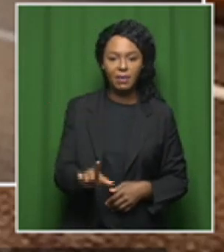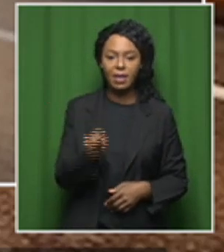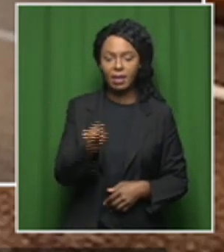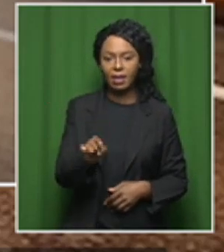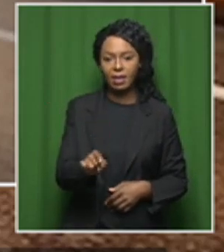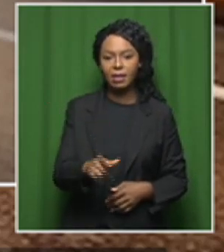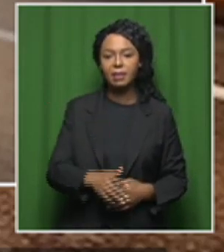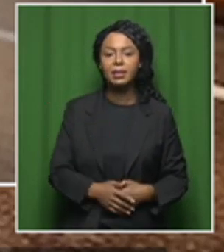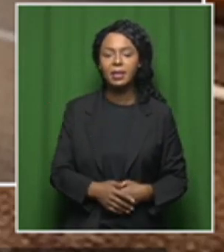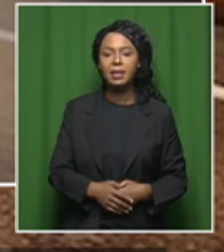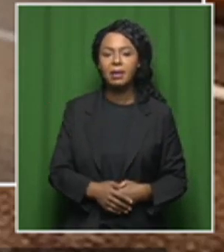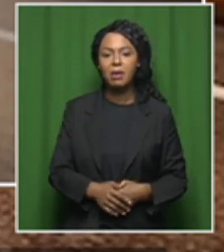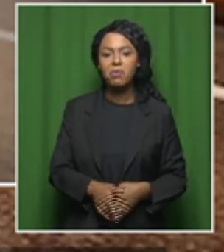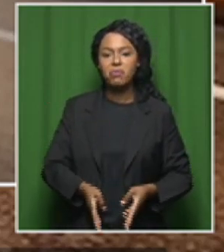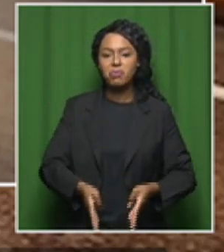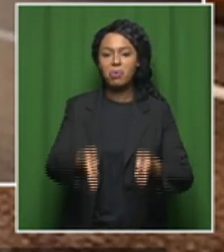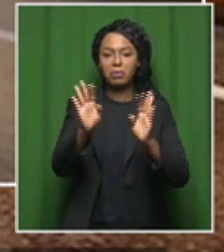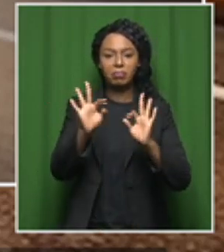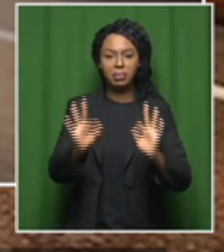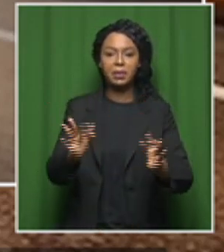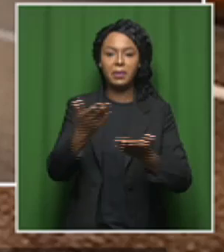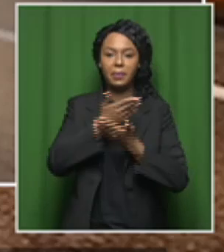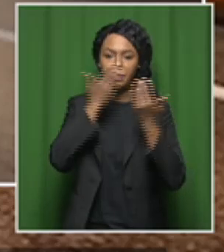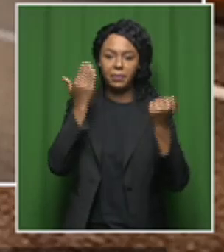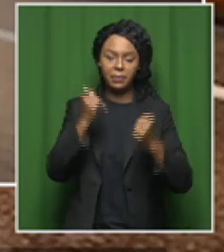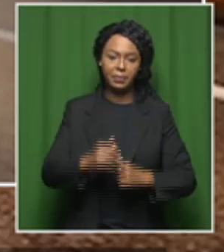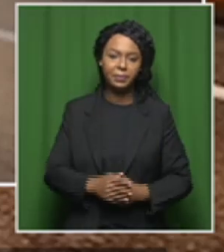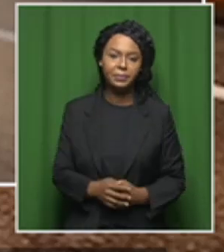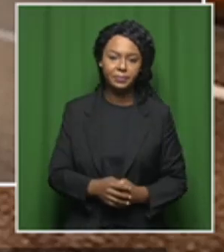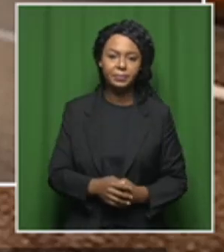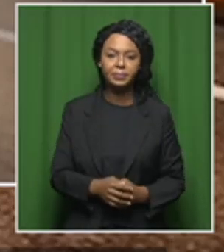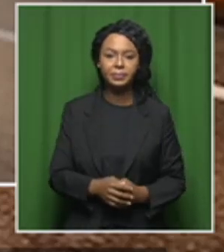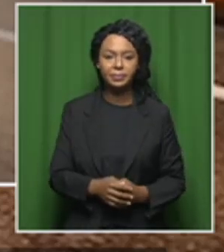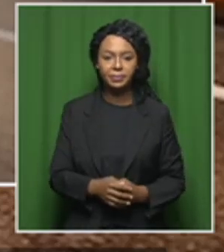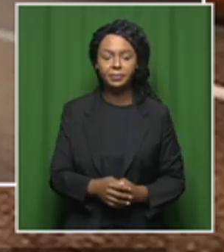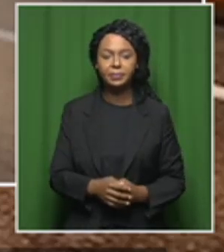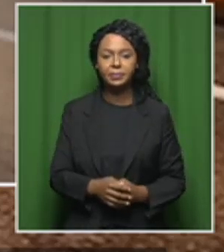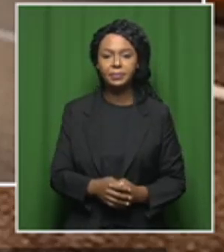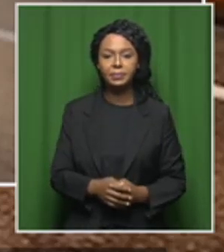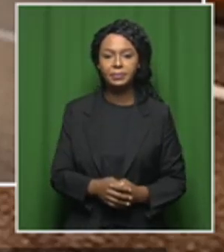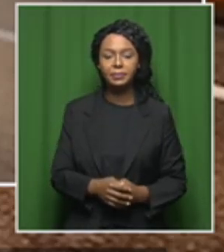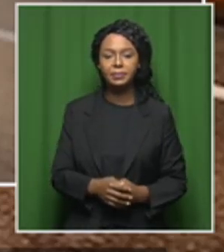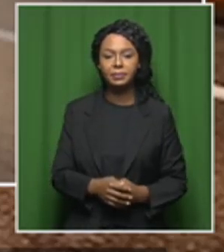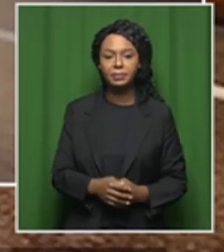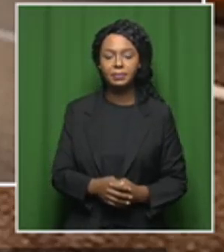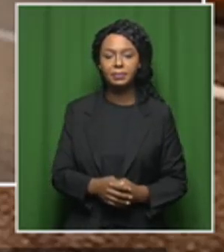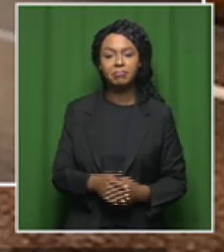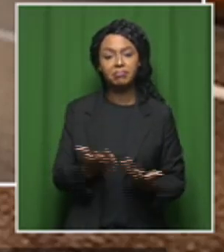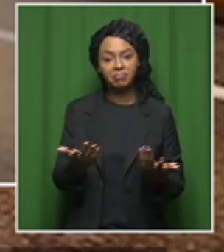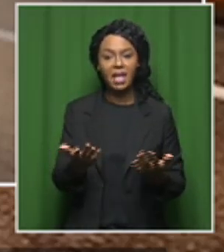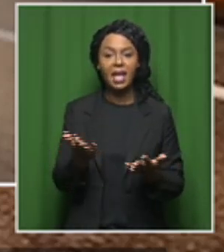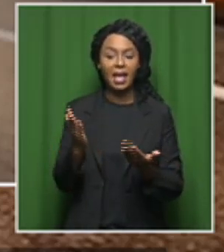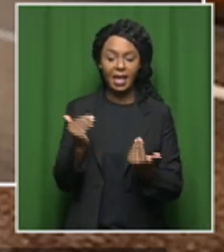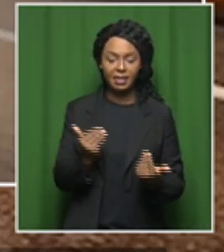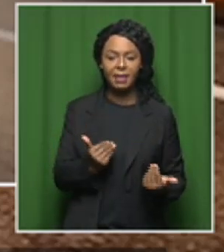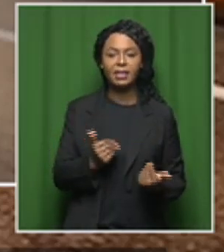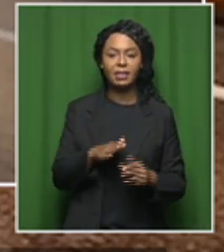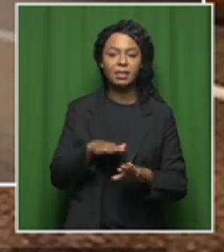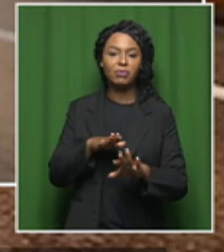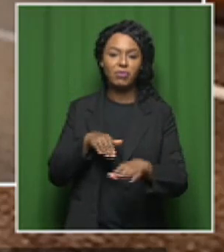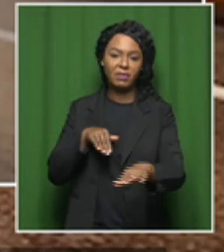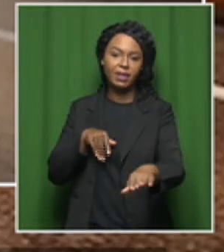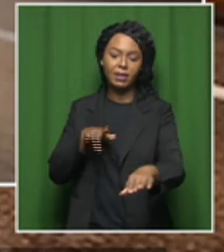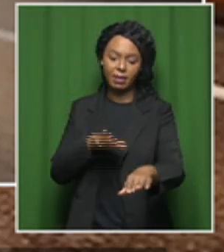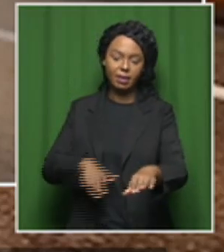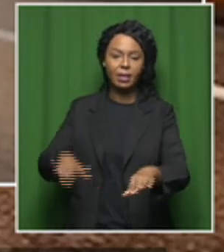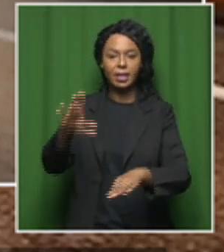from Queensborough out to Pinetown around North Dean as well. So a pretty tough morning for Durban traffic and motorists. Now, to weather of a different